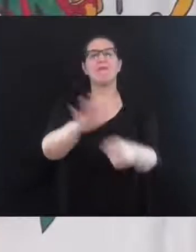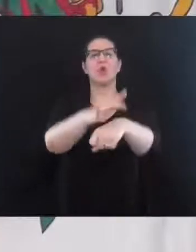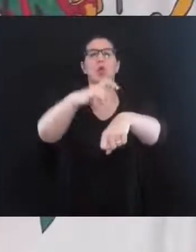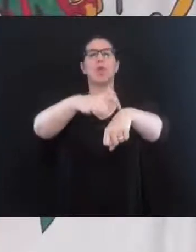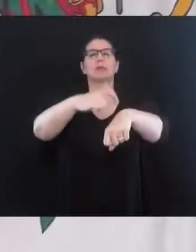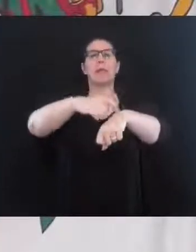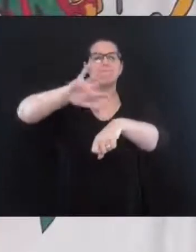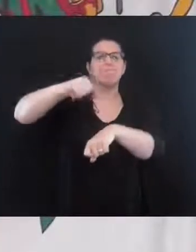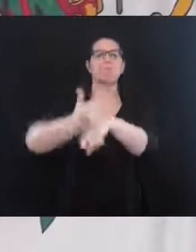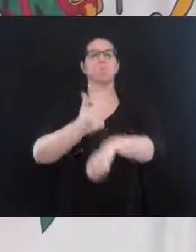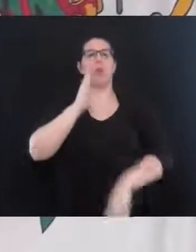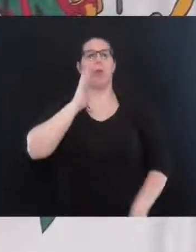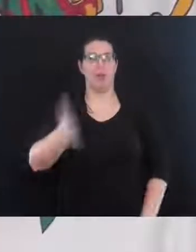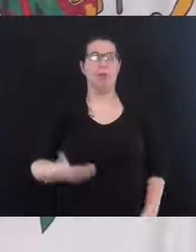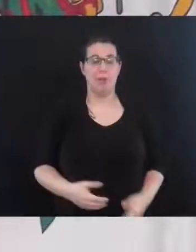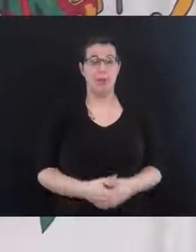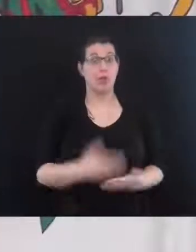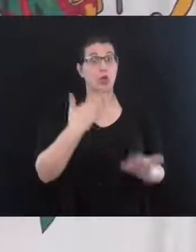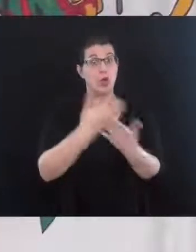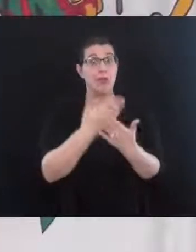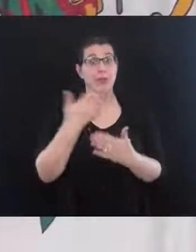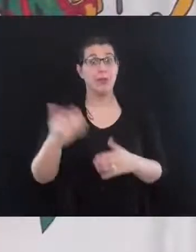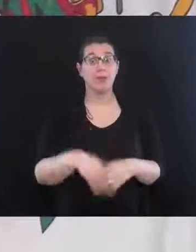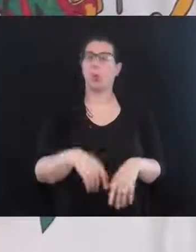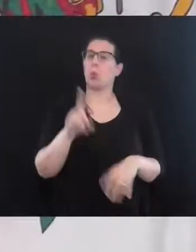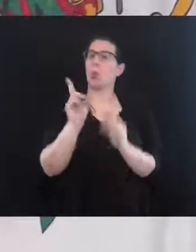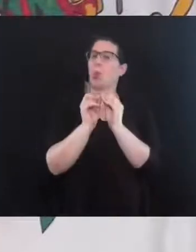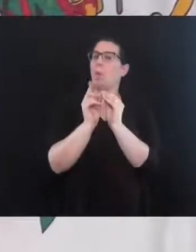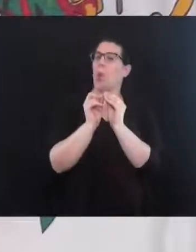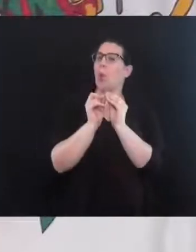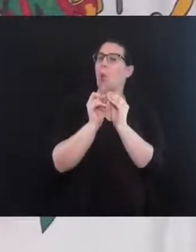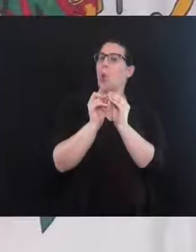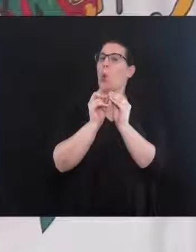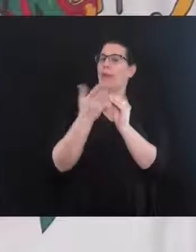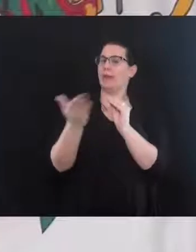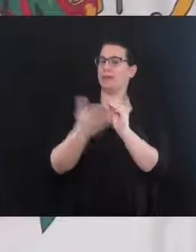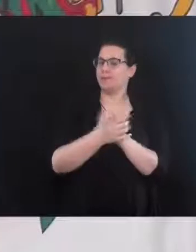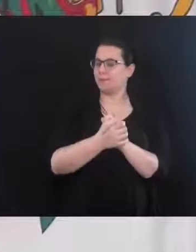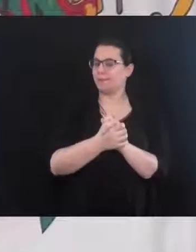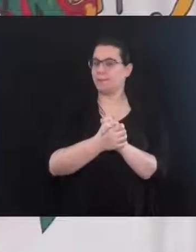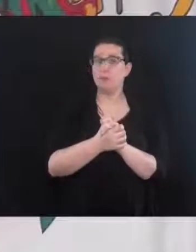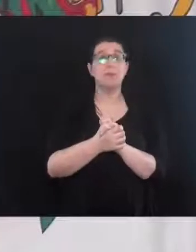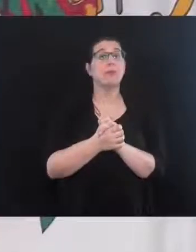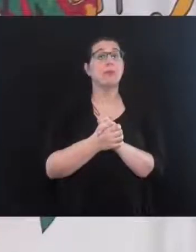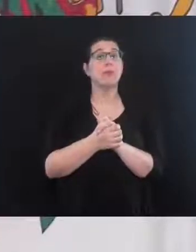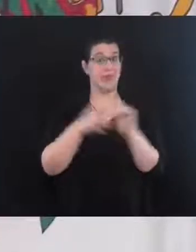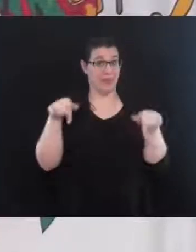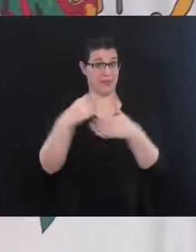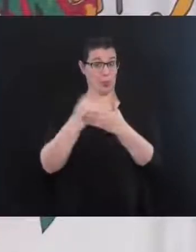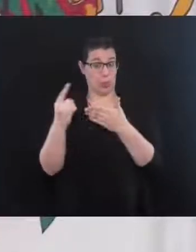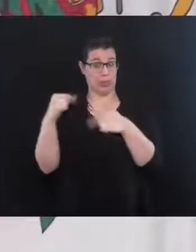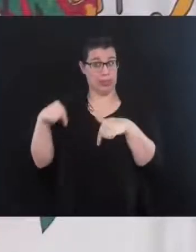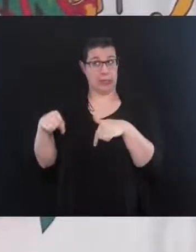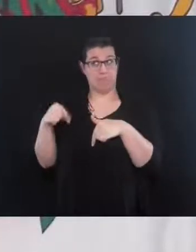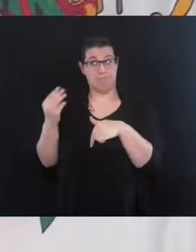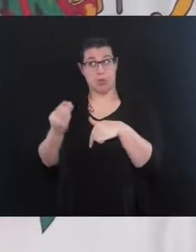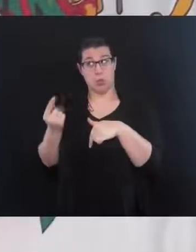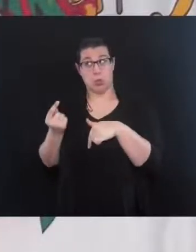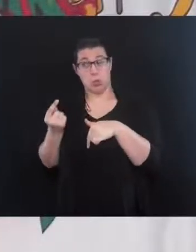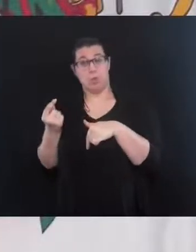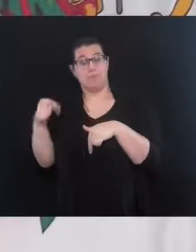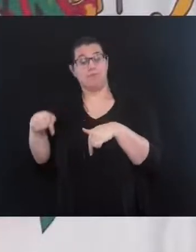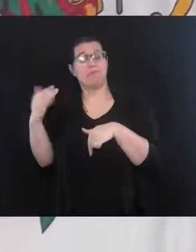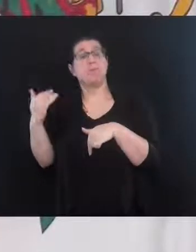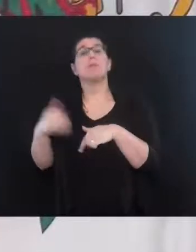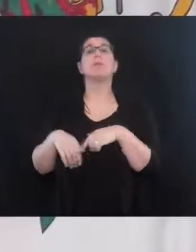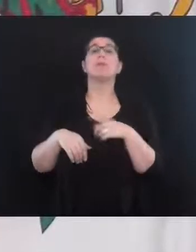It's great stuff, good stuff. And I think I've got one more thing, and that is earlier this week, I announced that we had launched a